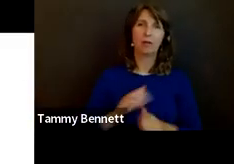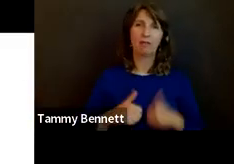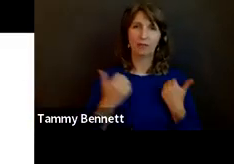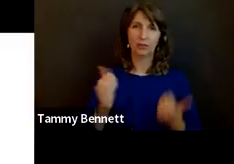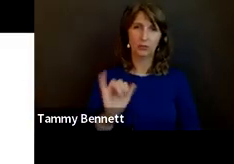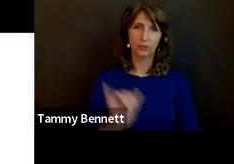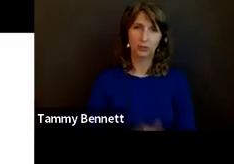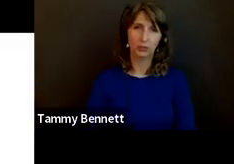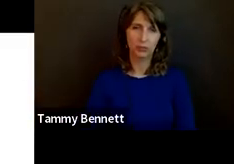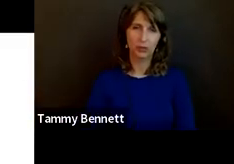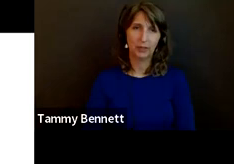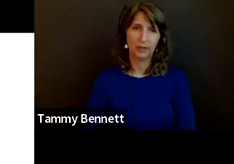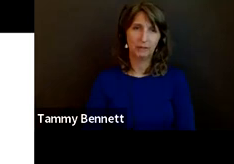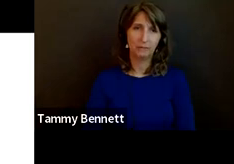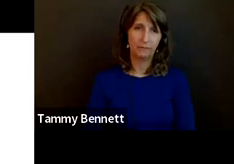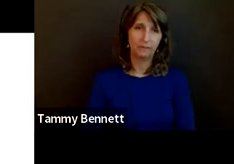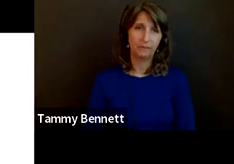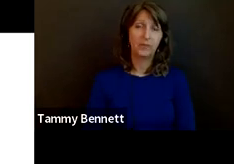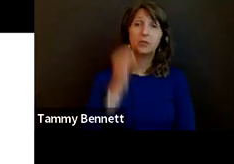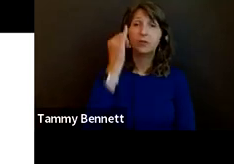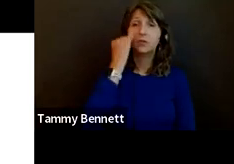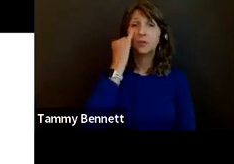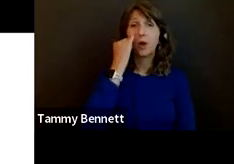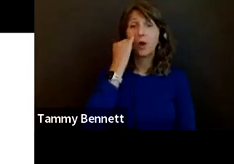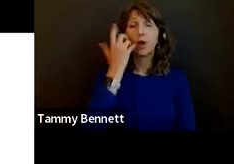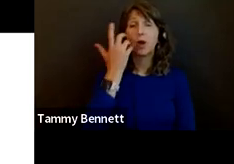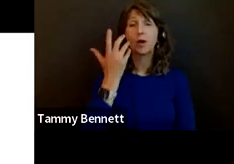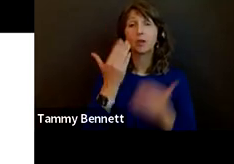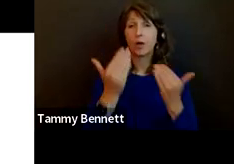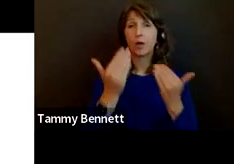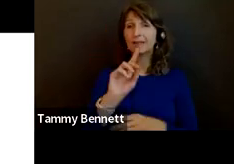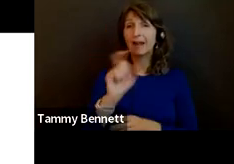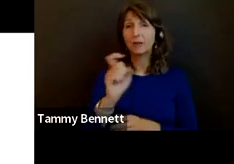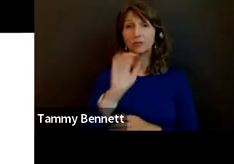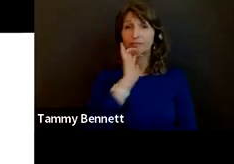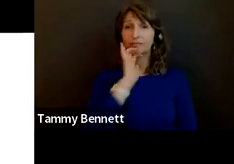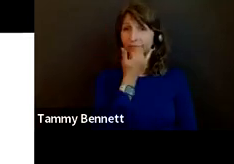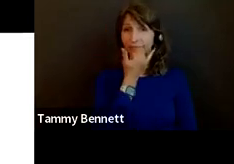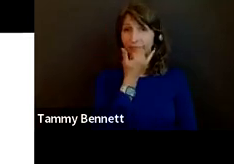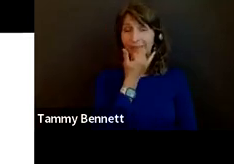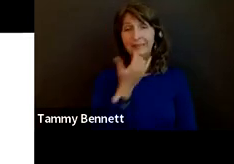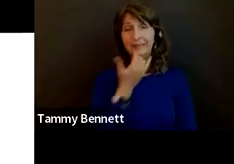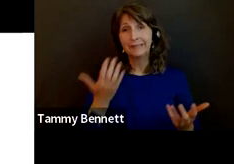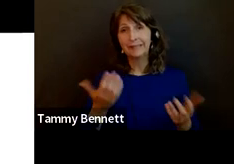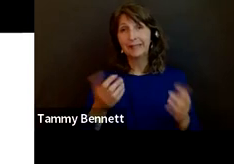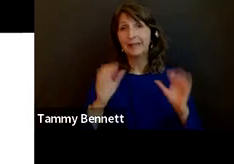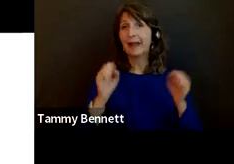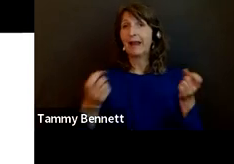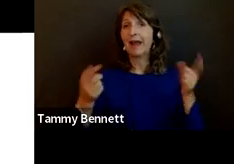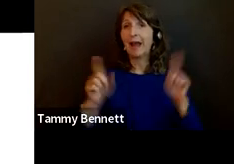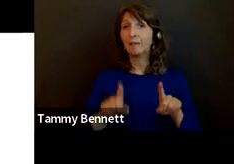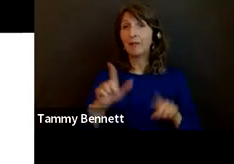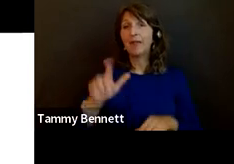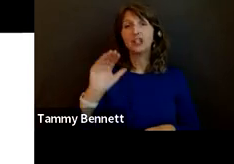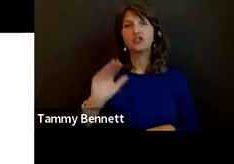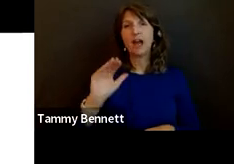Well, what happens if we don't get the diagnosis right? Well, there's several things. We could change the way that a child thinks about themselves, and not in a good way.